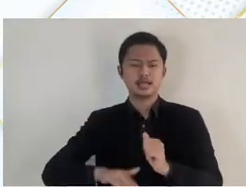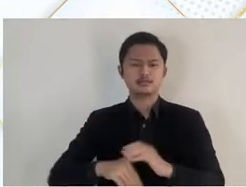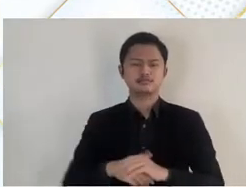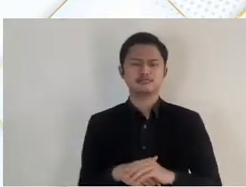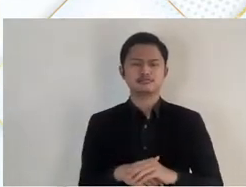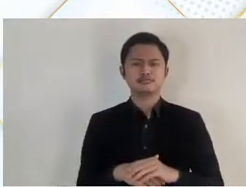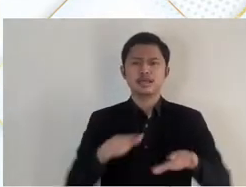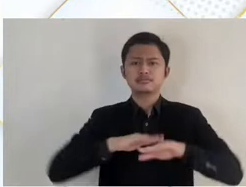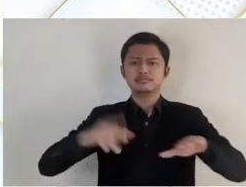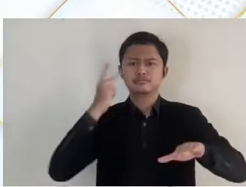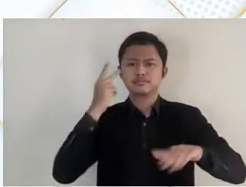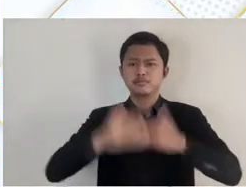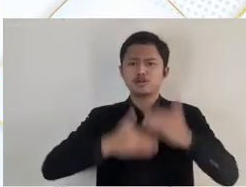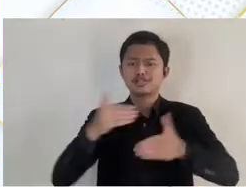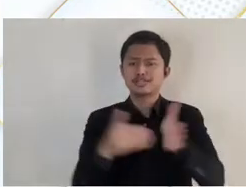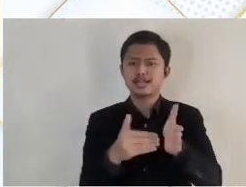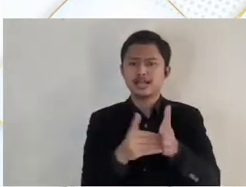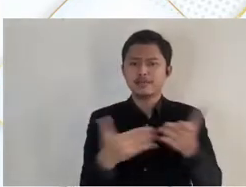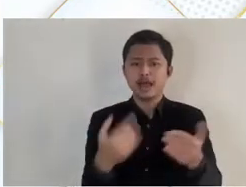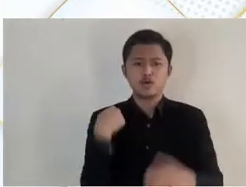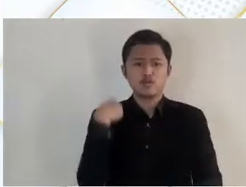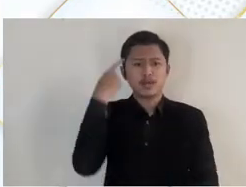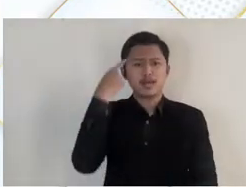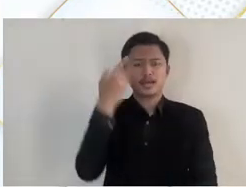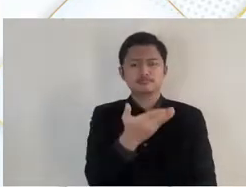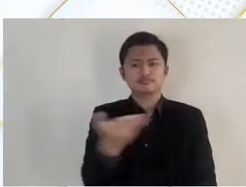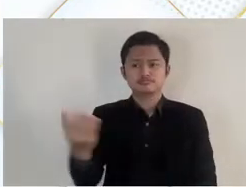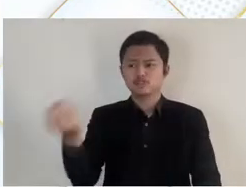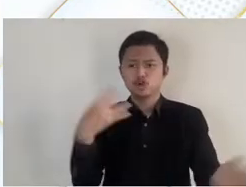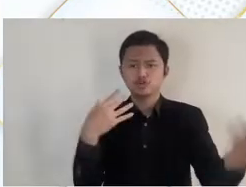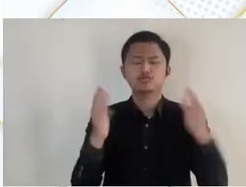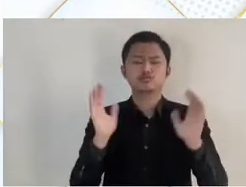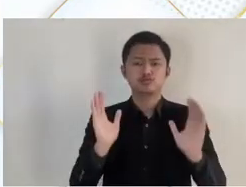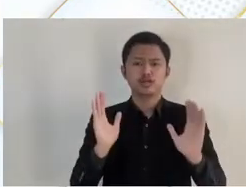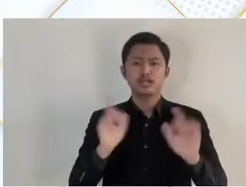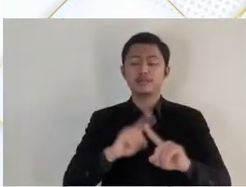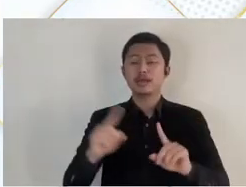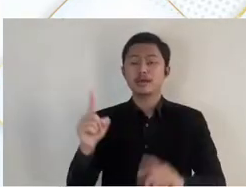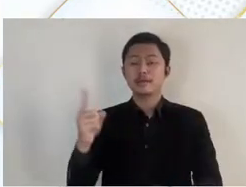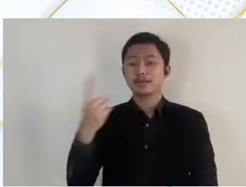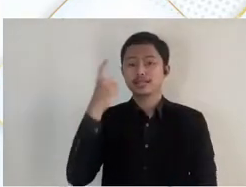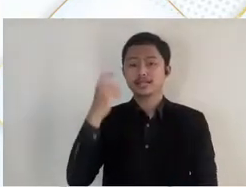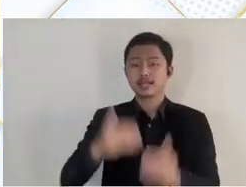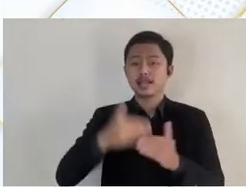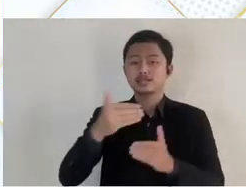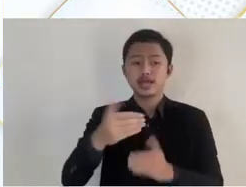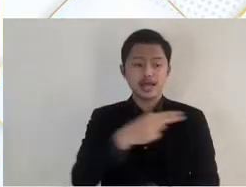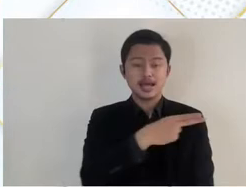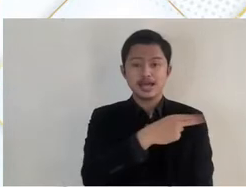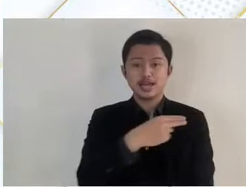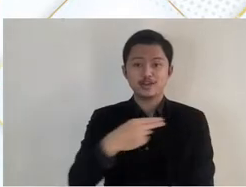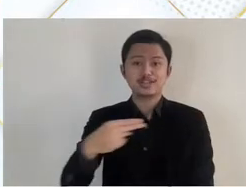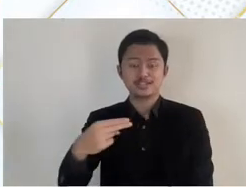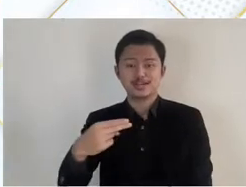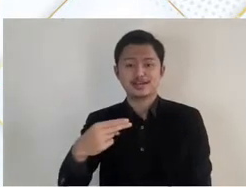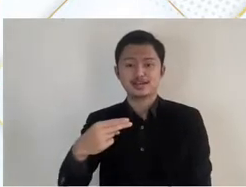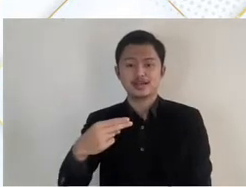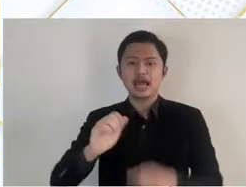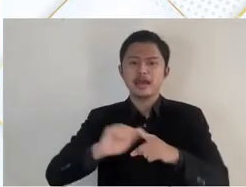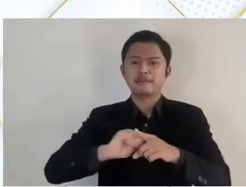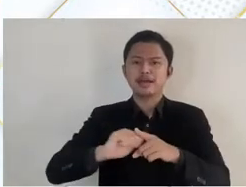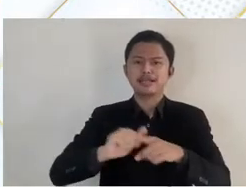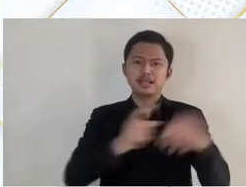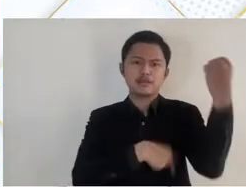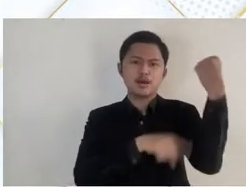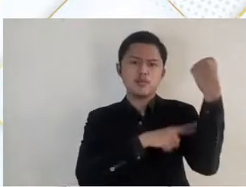peacekeeping operations? I think you both have answered that. But the next question is, can Indonesia increase pre-deployment training and capacity